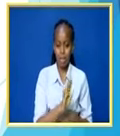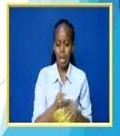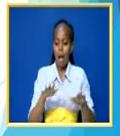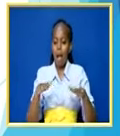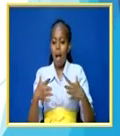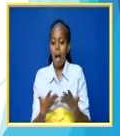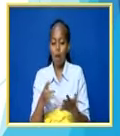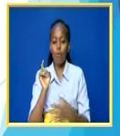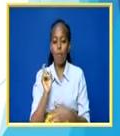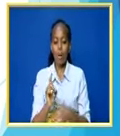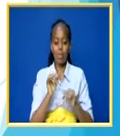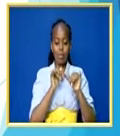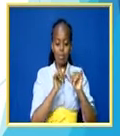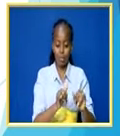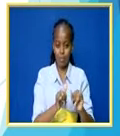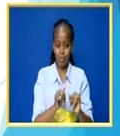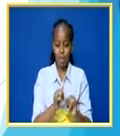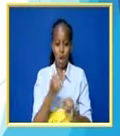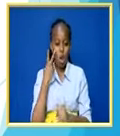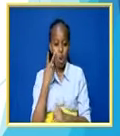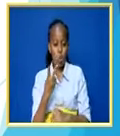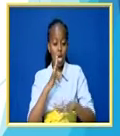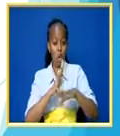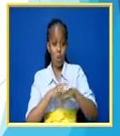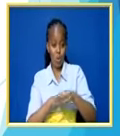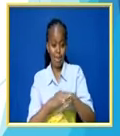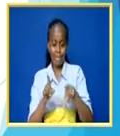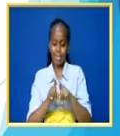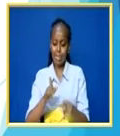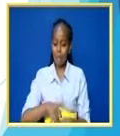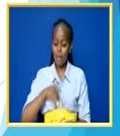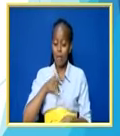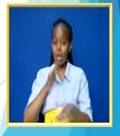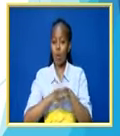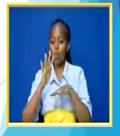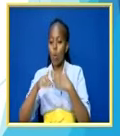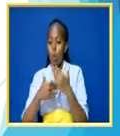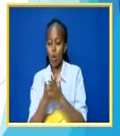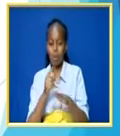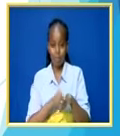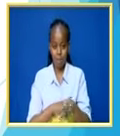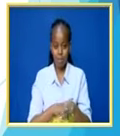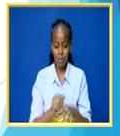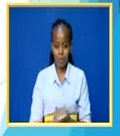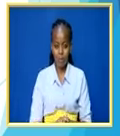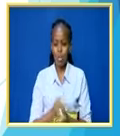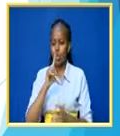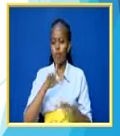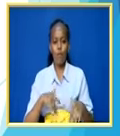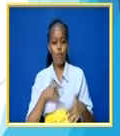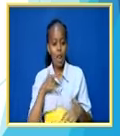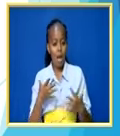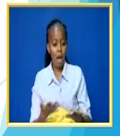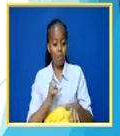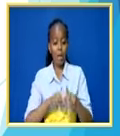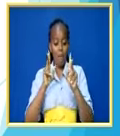you should stay looking good and feeling good at all times. Ah. How do you feel when someone